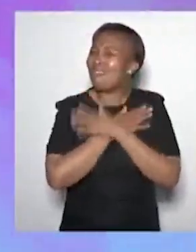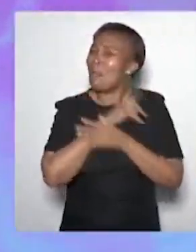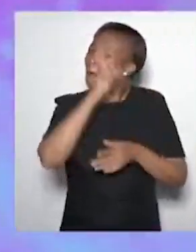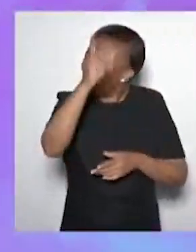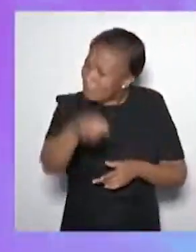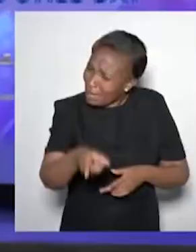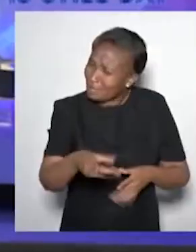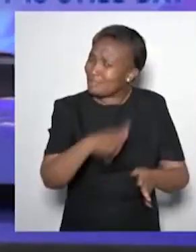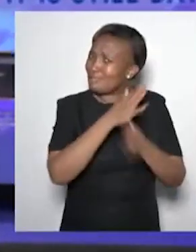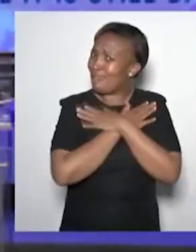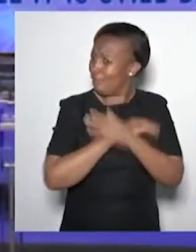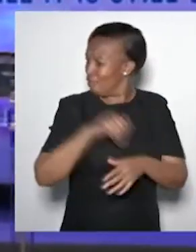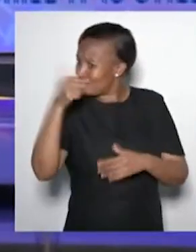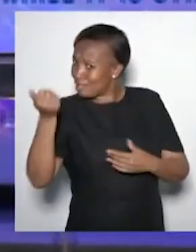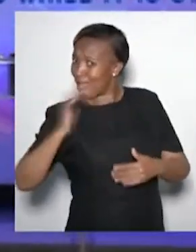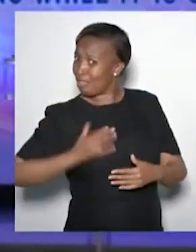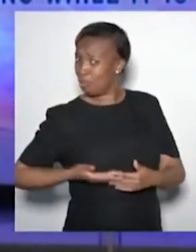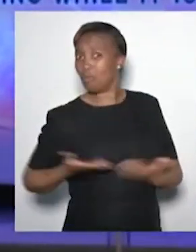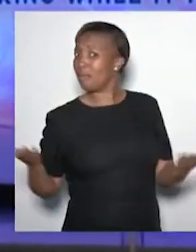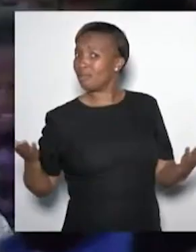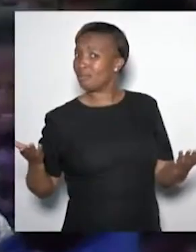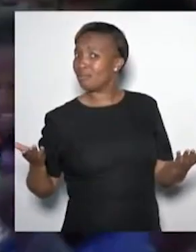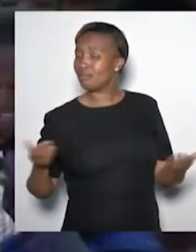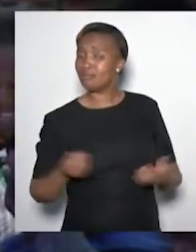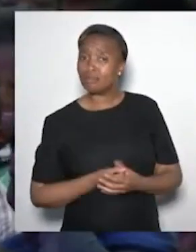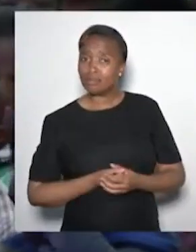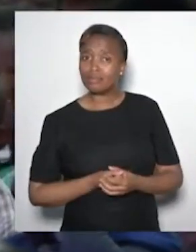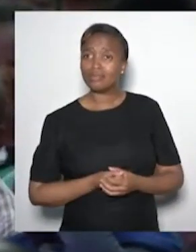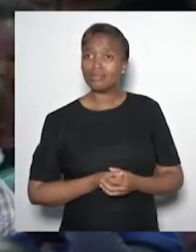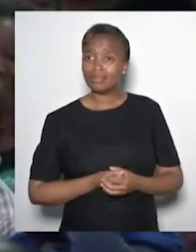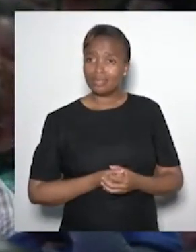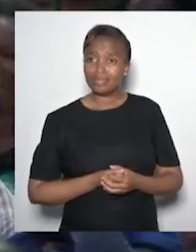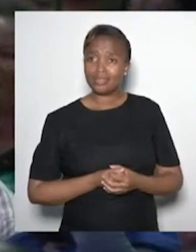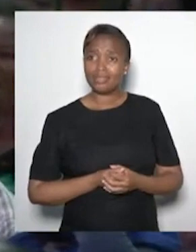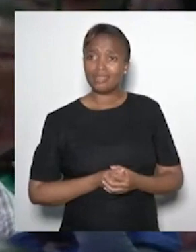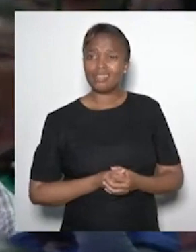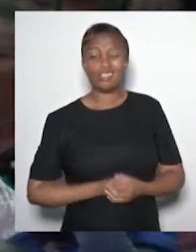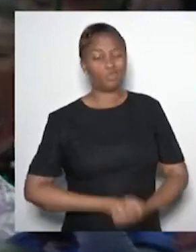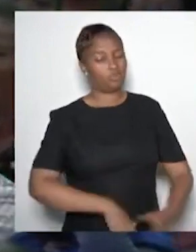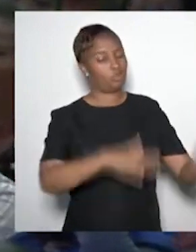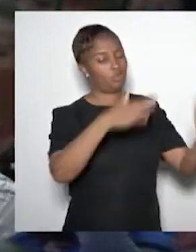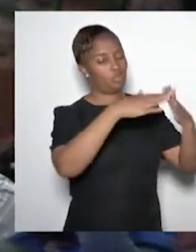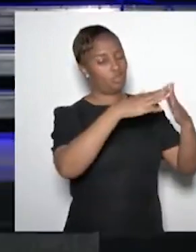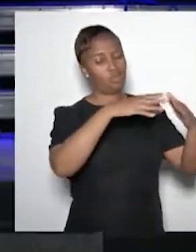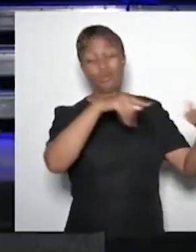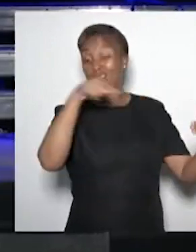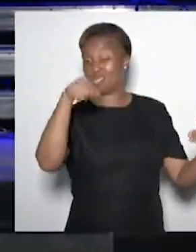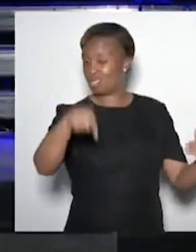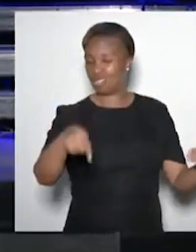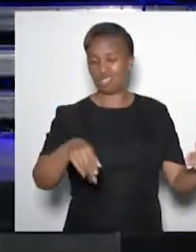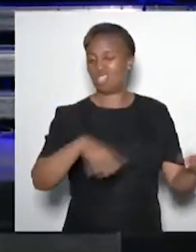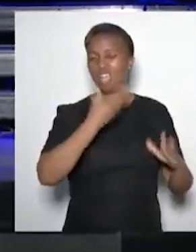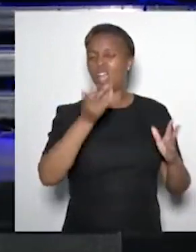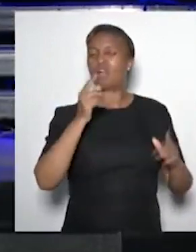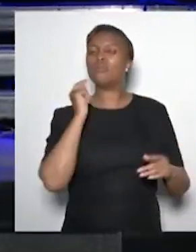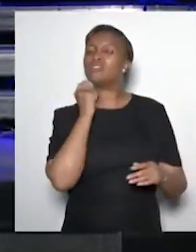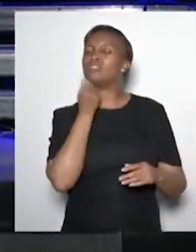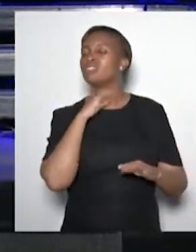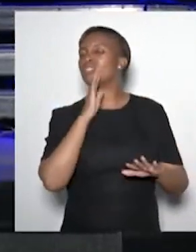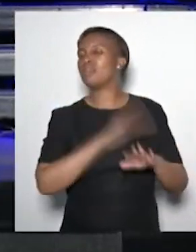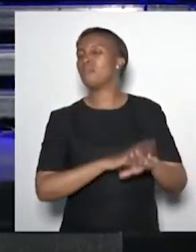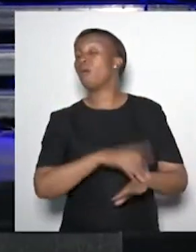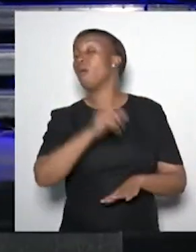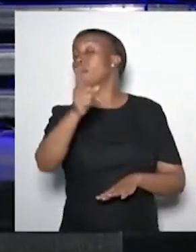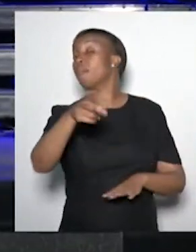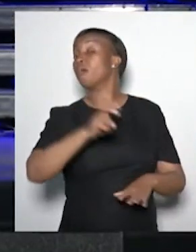baba. You see, yeah, that is what kikerekeng mo. We won't get deep into that, but we